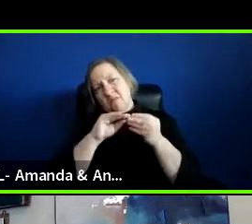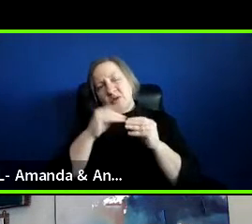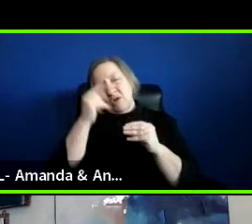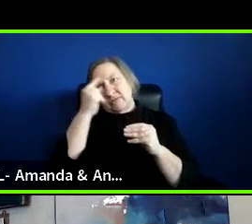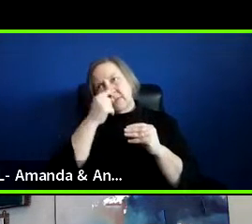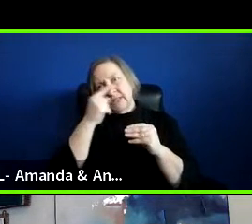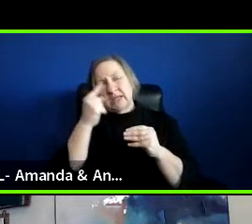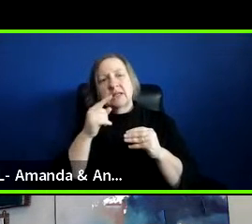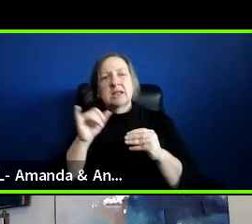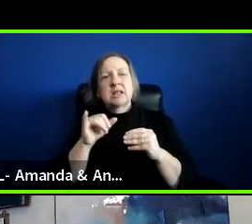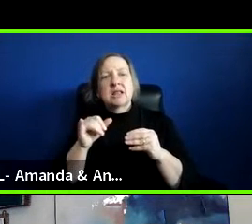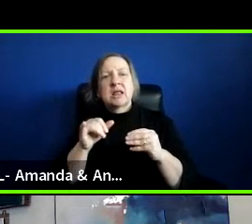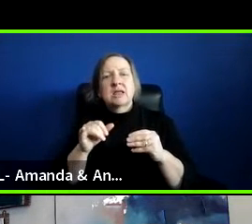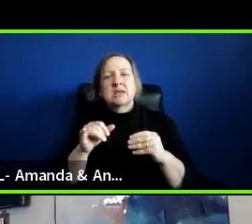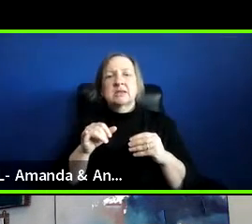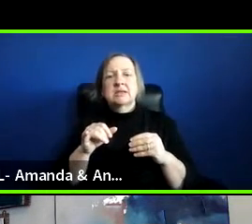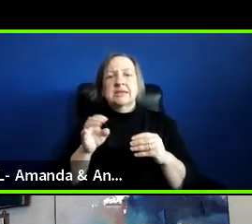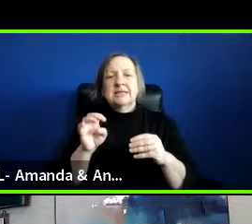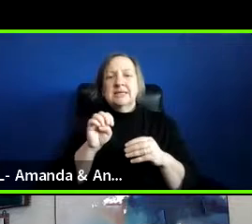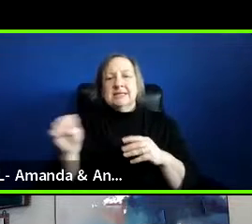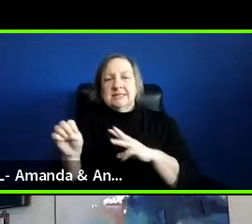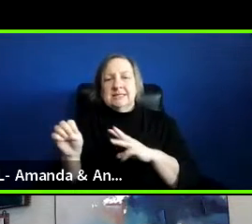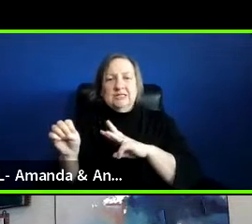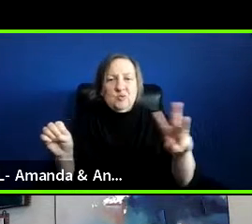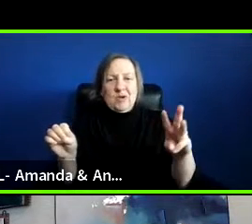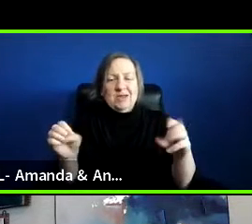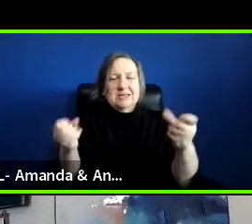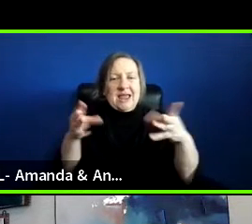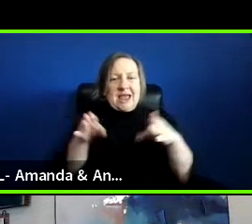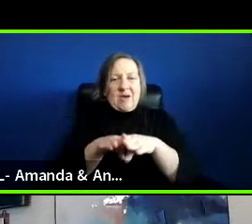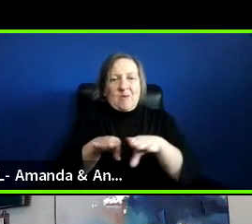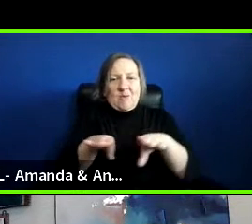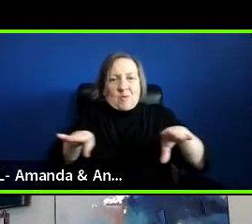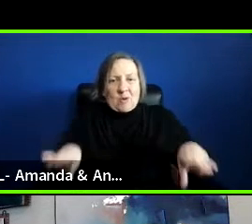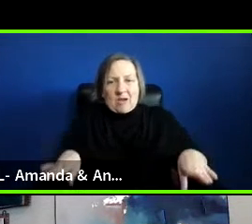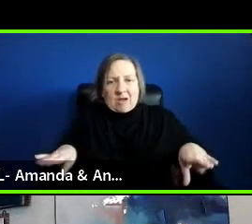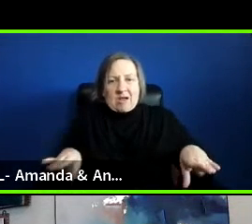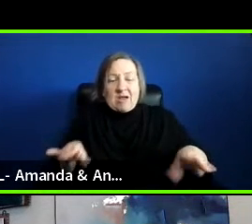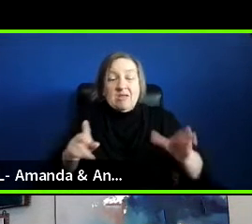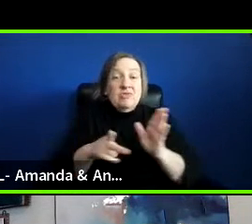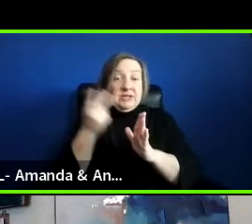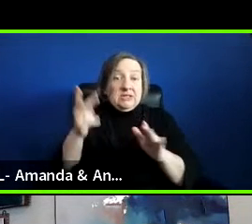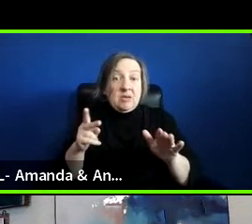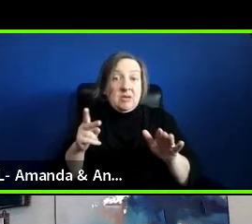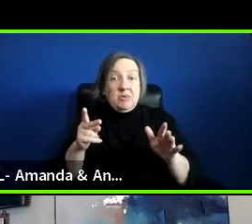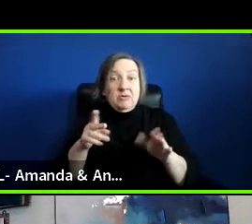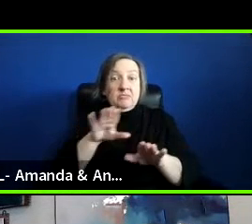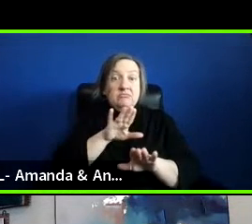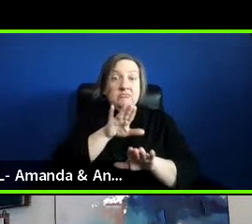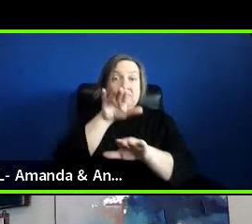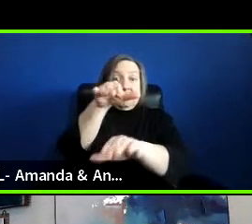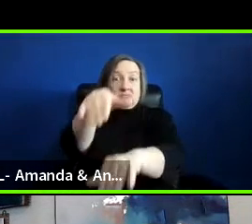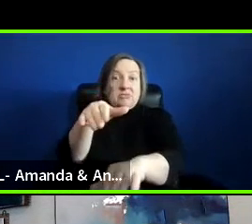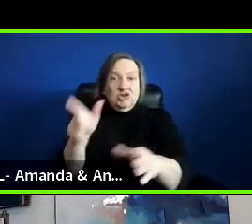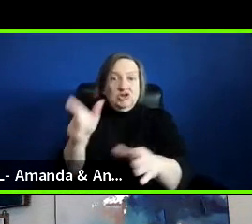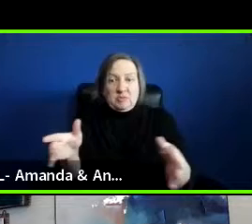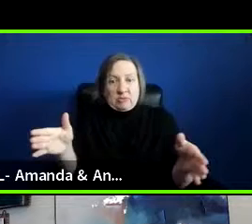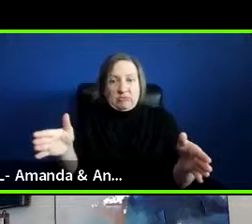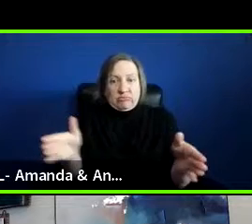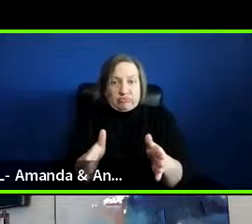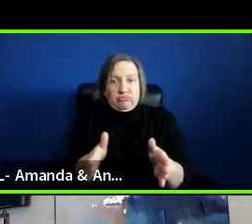like side to side, east to west, how wide the double decker, because I'm assuming the double decker will be significantly less